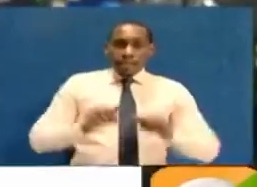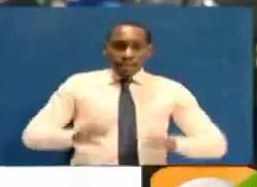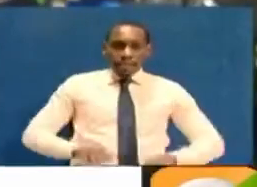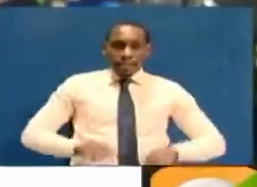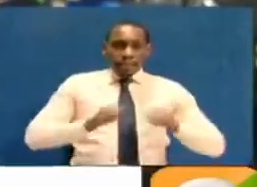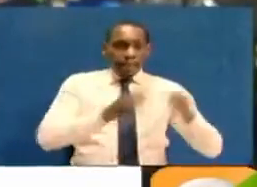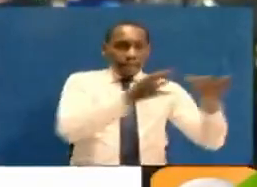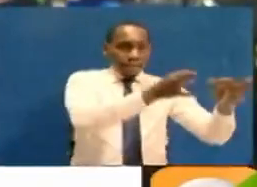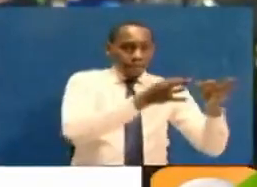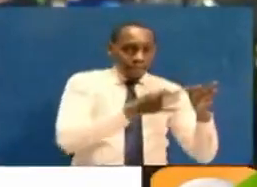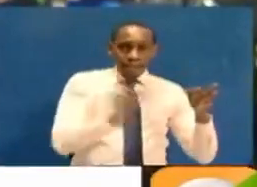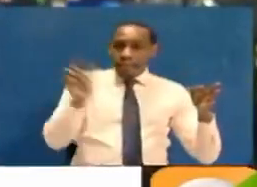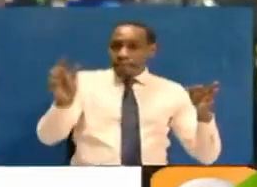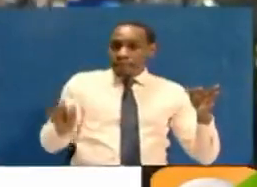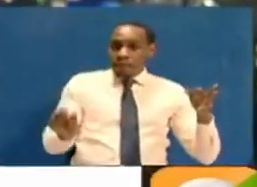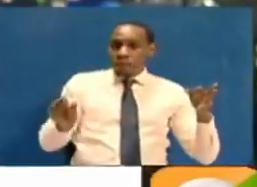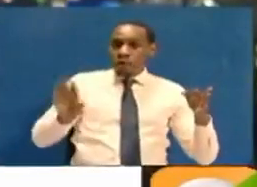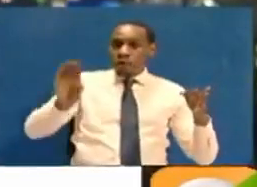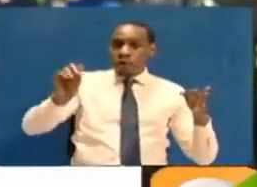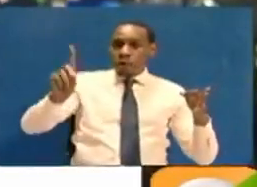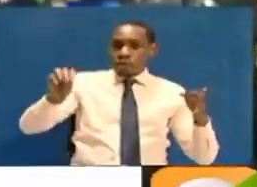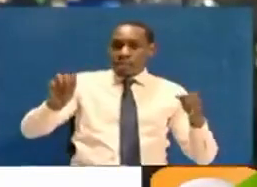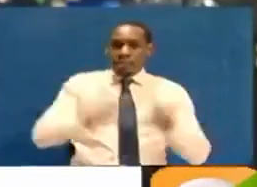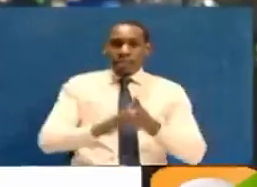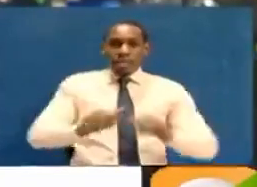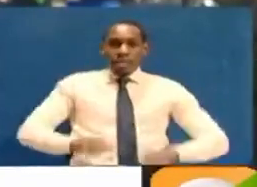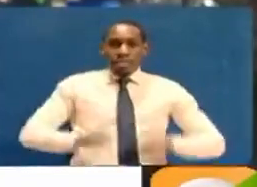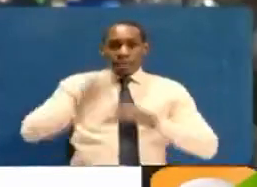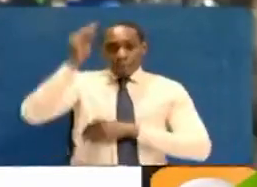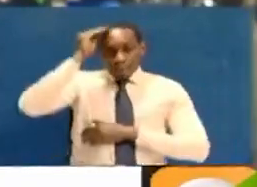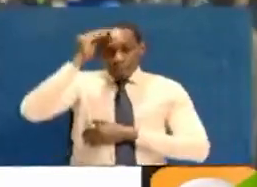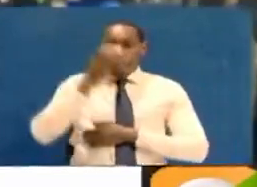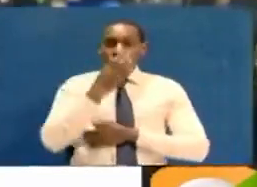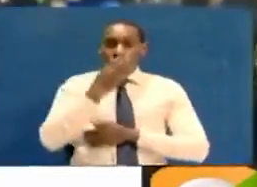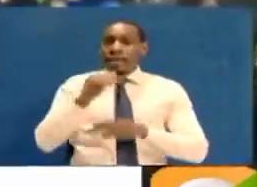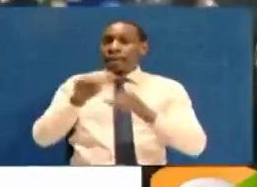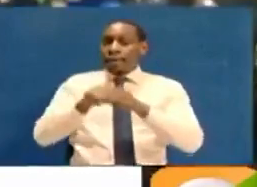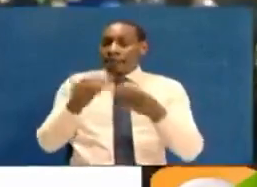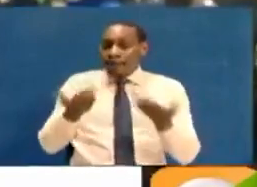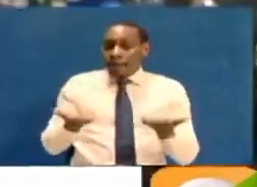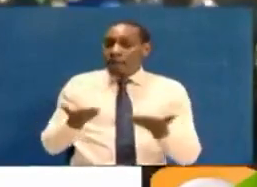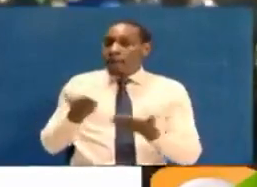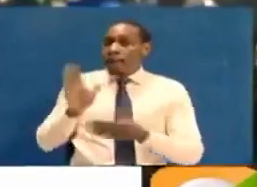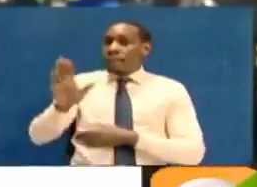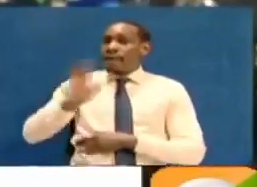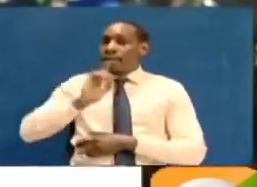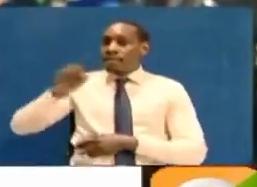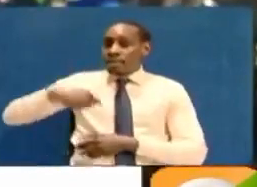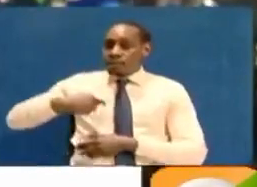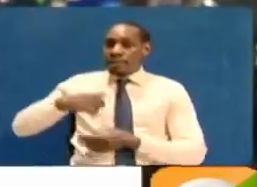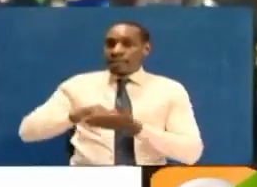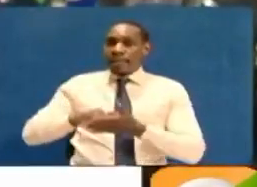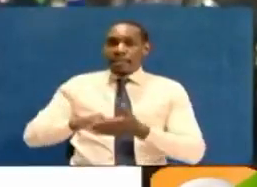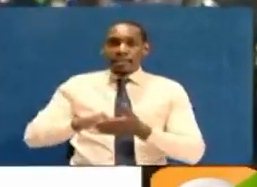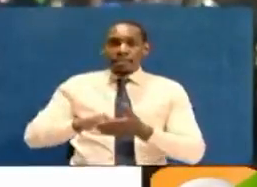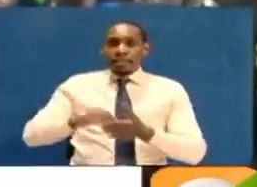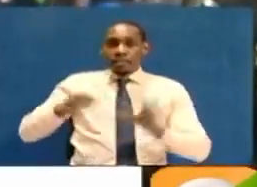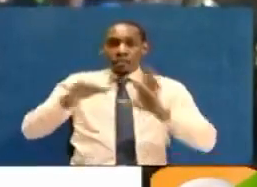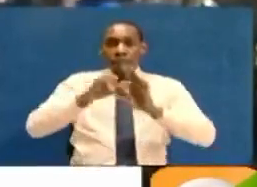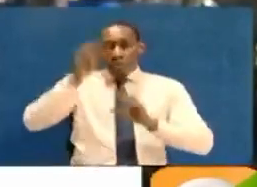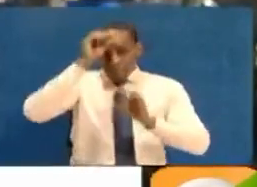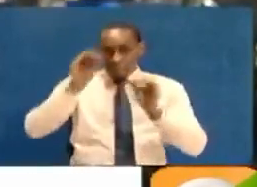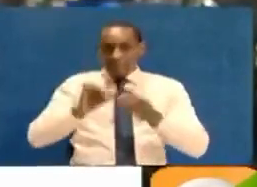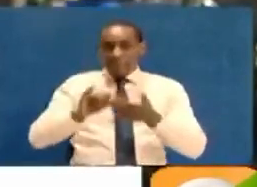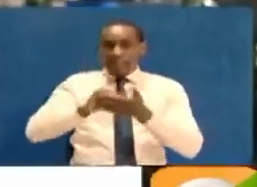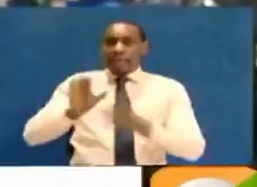Chairman wa finance ni mtu wa ODM. Chairman wa education ni mtu ya ODM. Sasa unatuambia amuko serikali kwa njia gani?